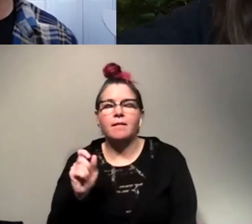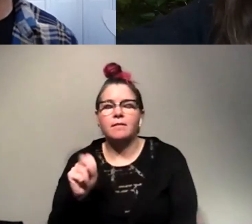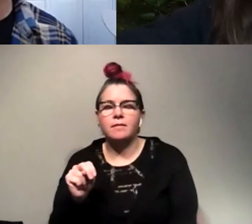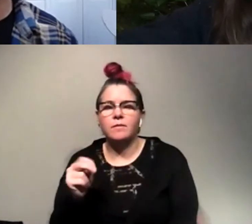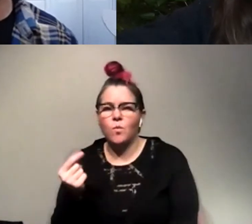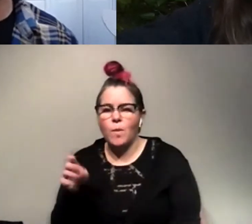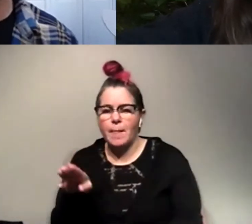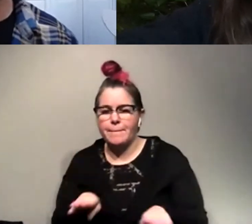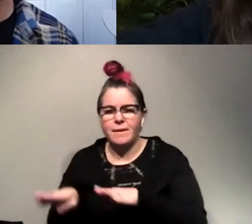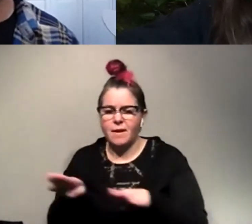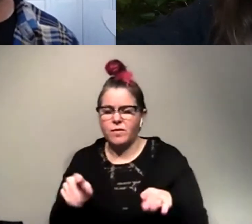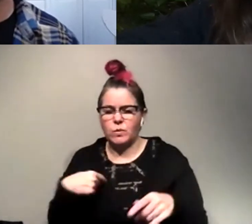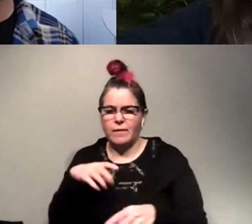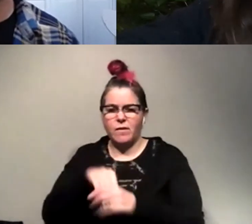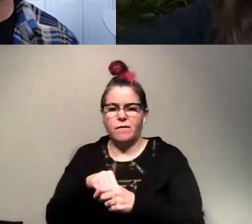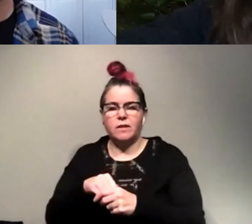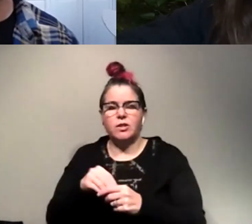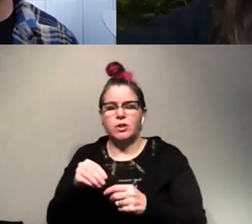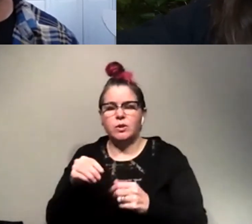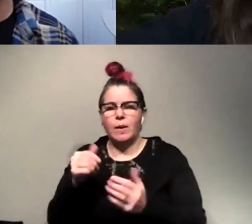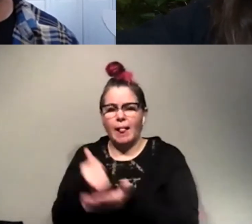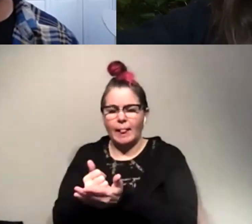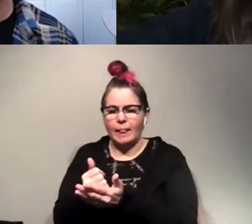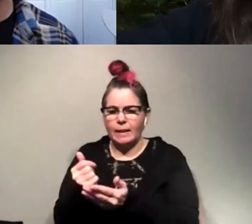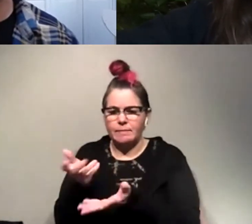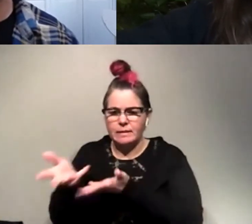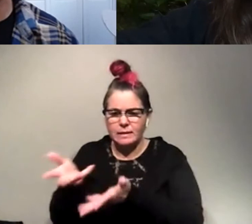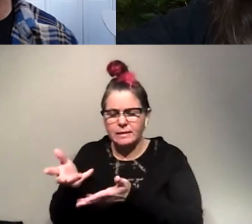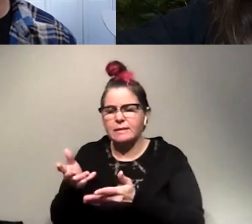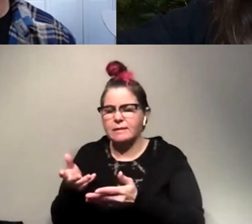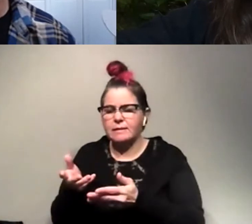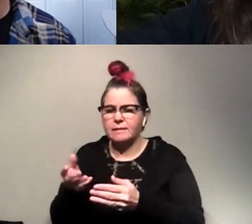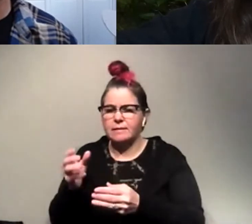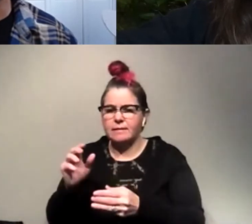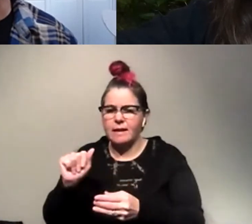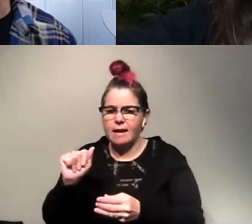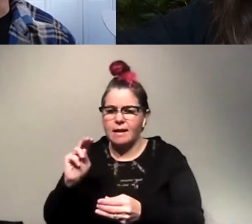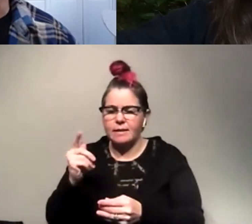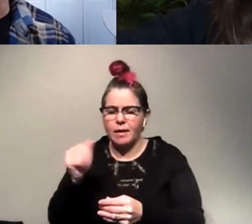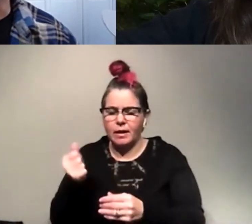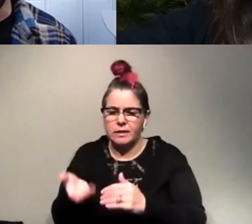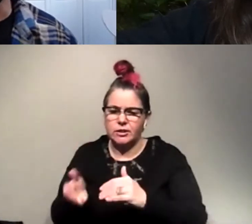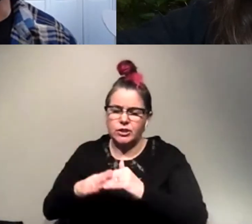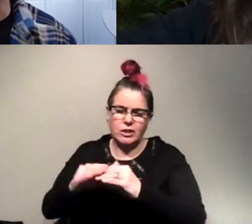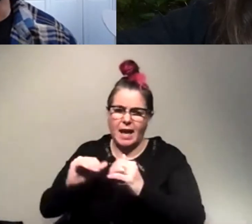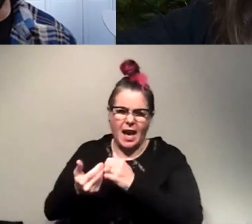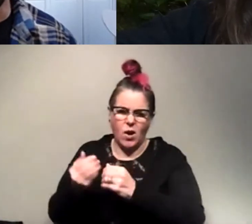we engage in to help mitigate the rise of antibiotic resistance? That's a